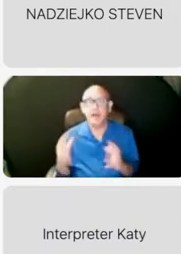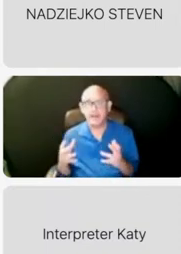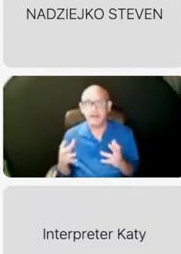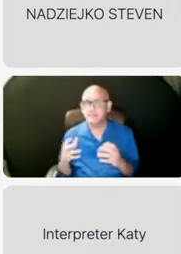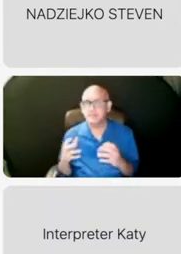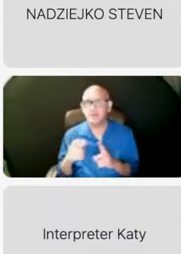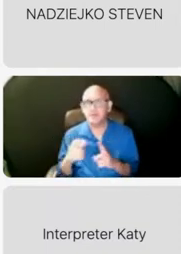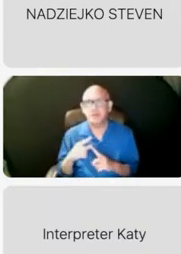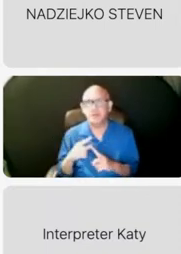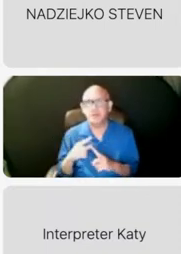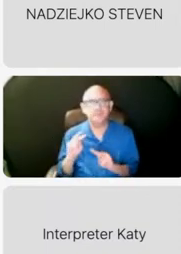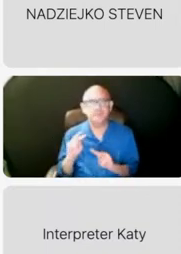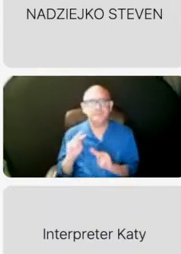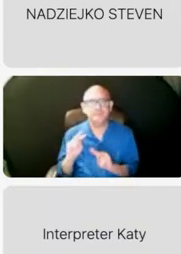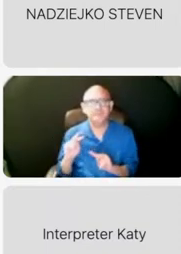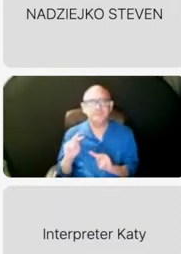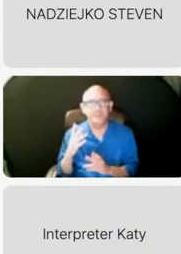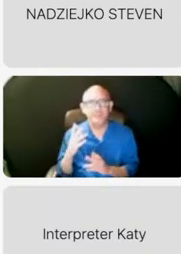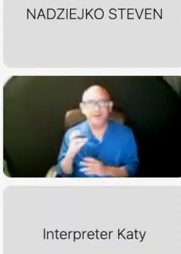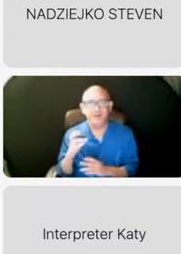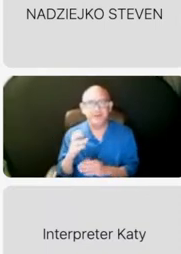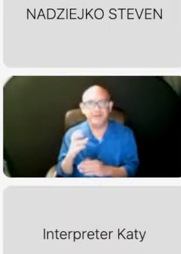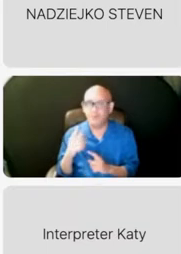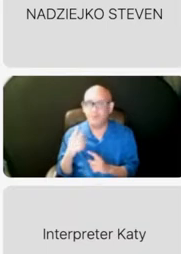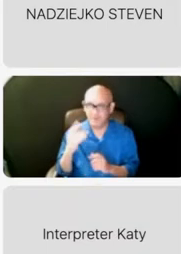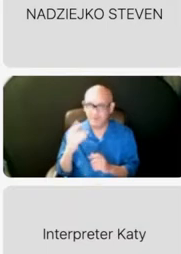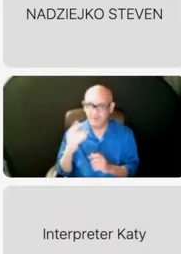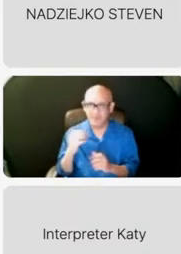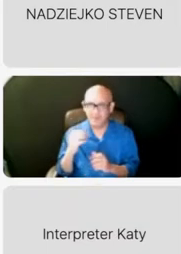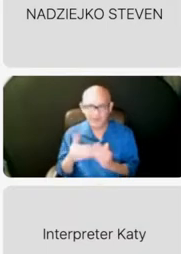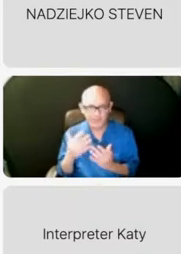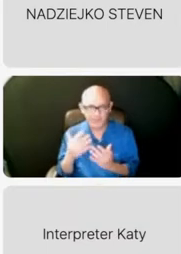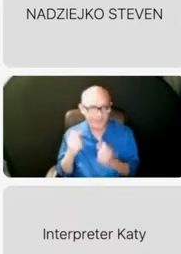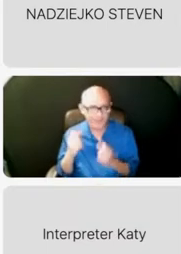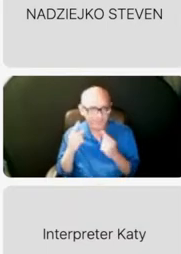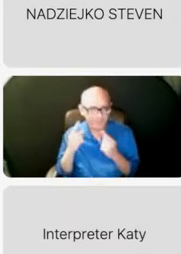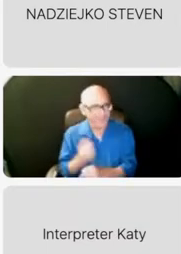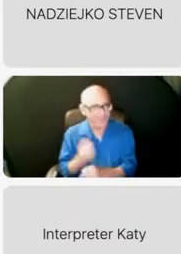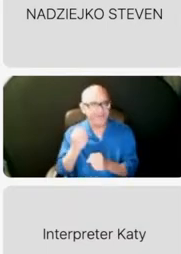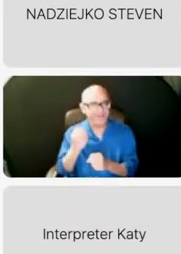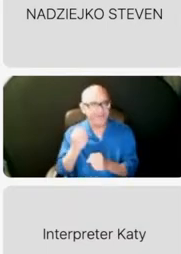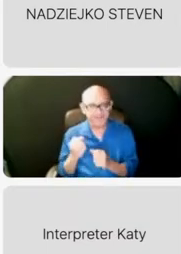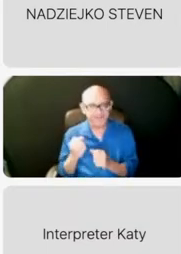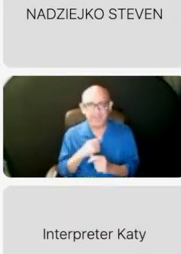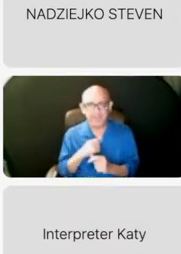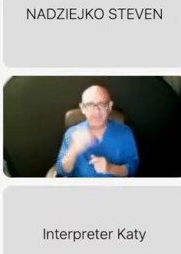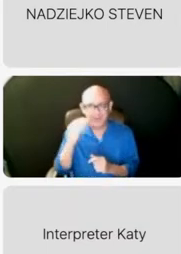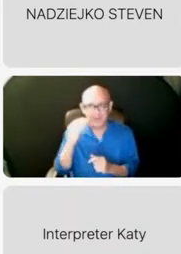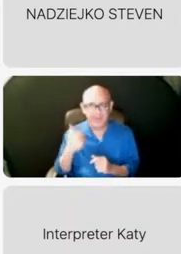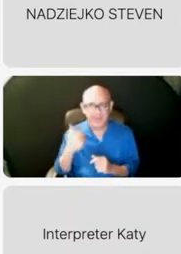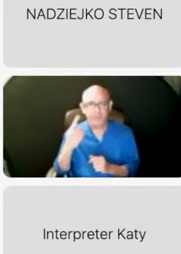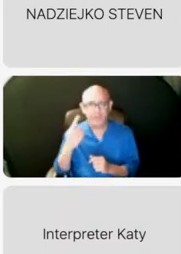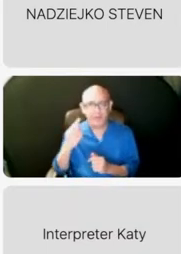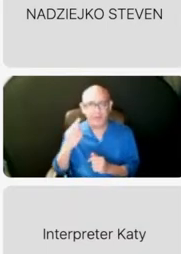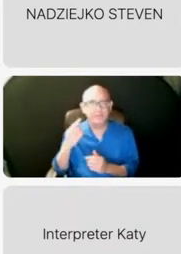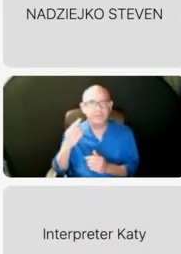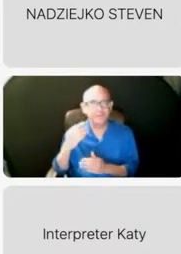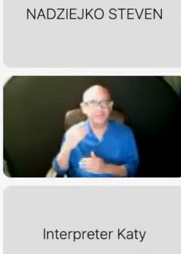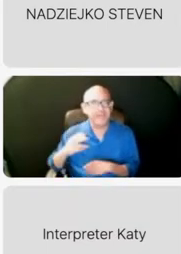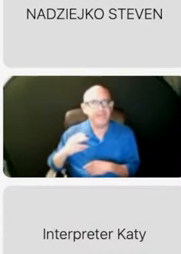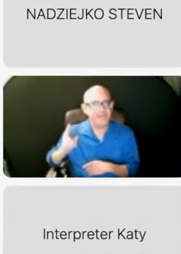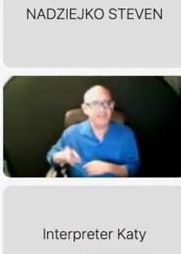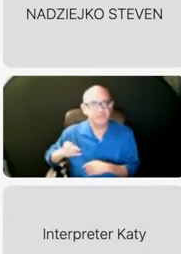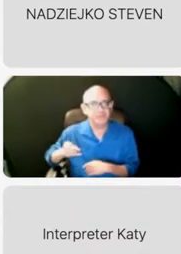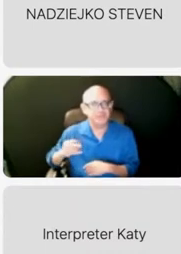because everybody wants to be a winner and they know that there's a proven record in this class to